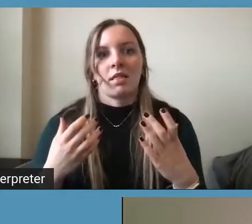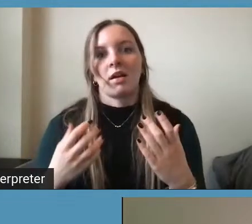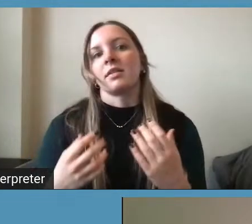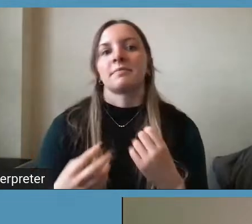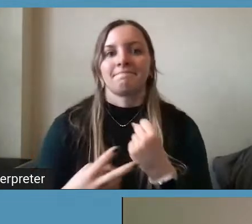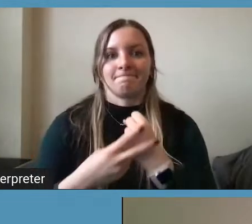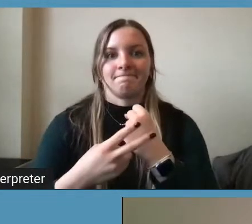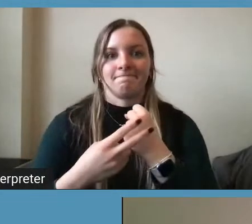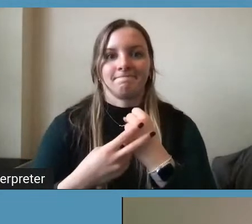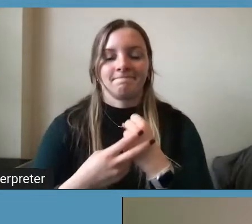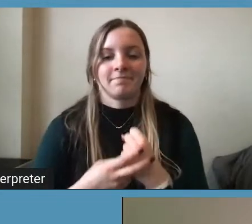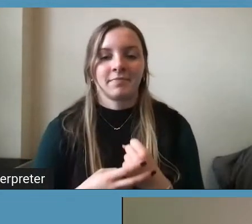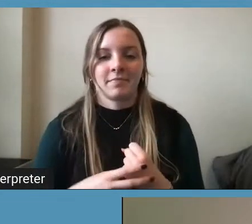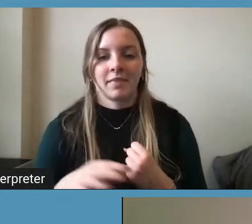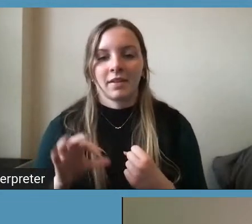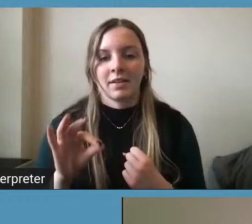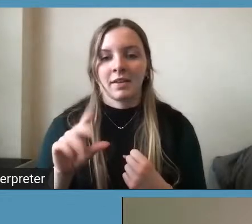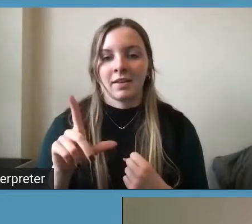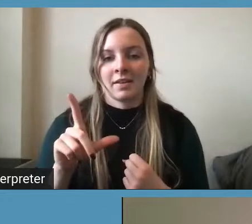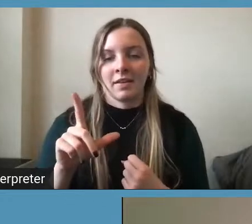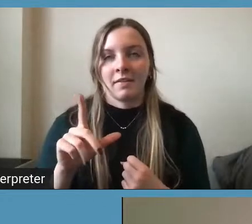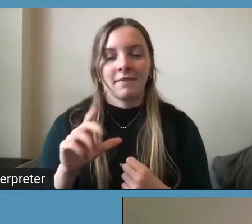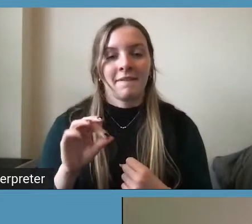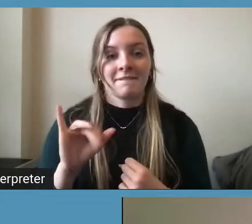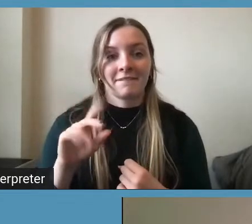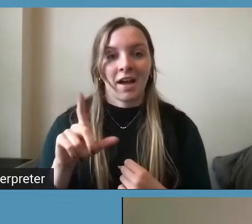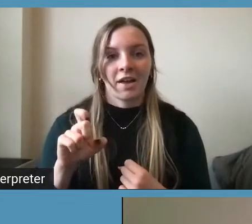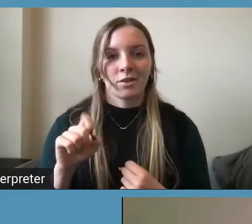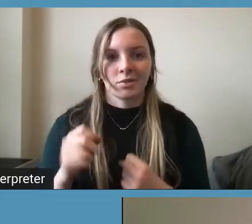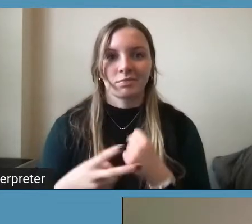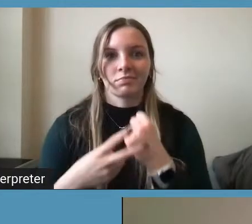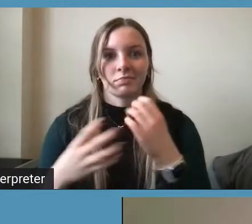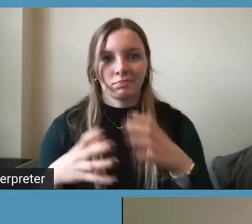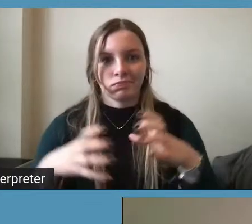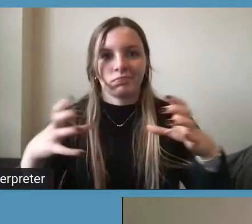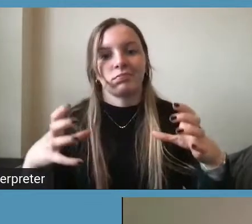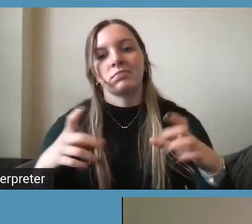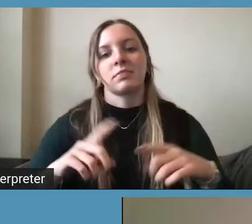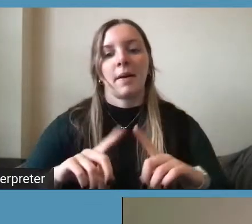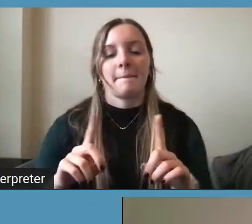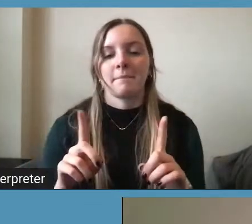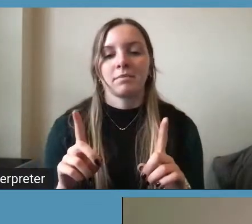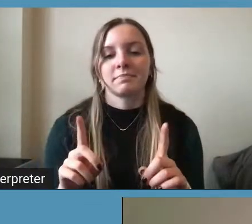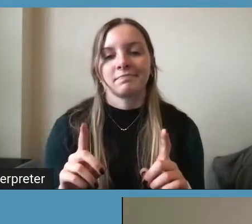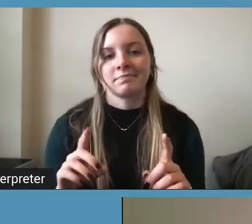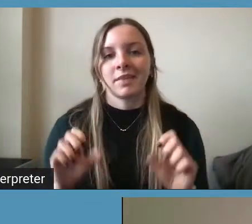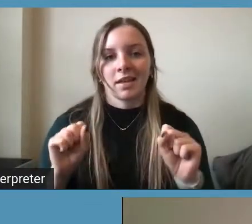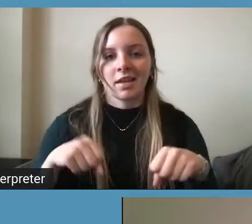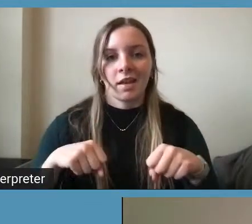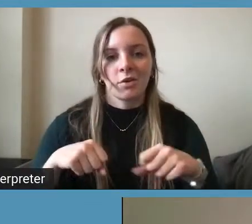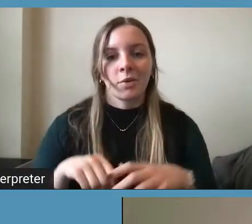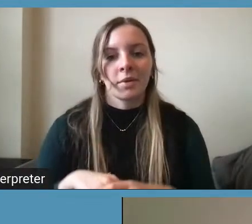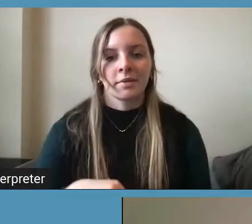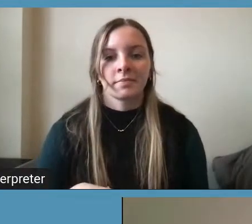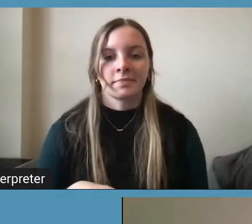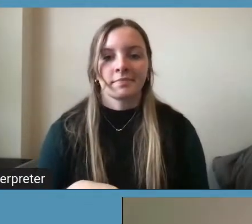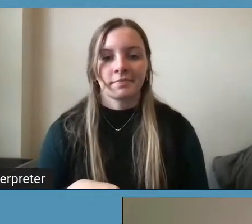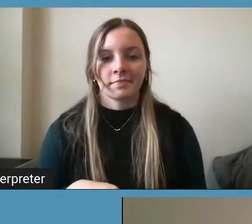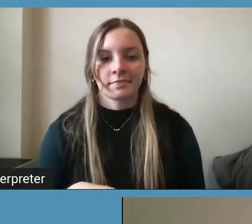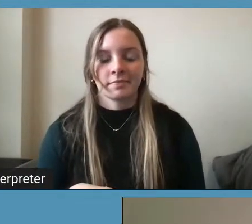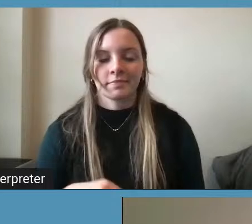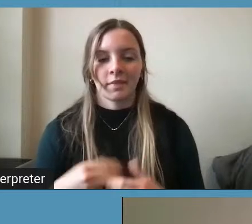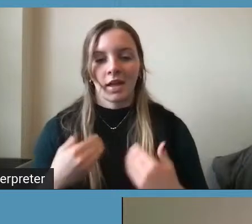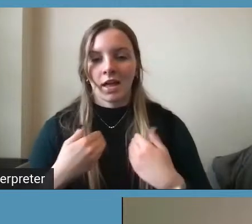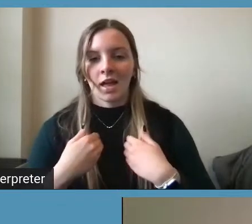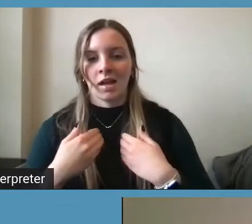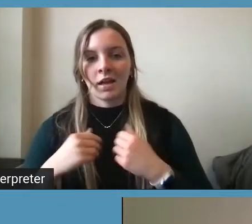with various library groups. We've had partners on certain projects where there's a longevity of the data, and we want them